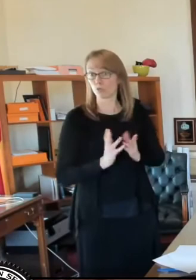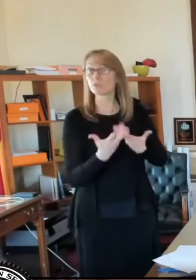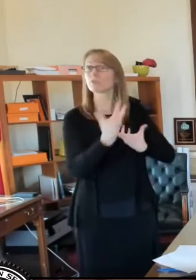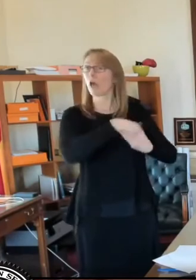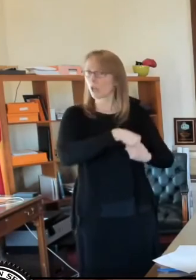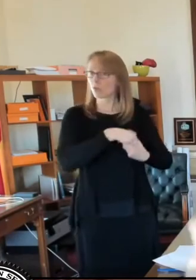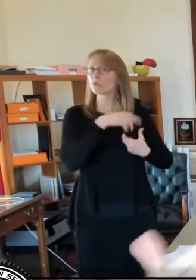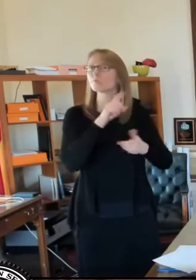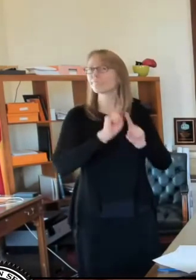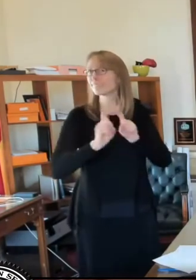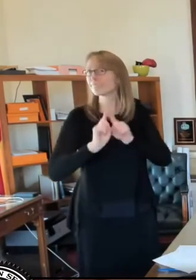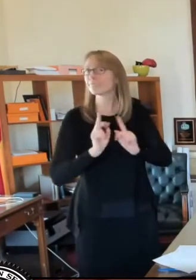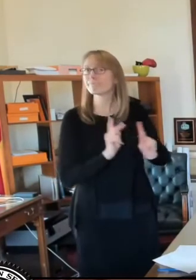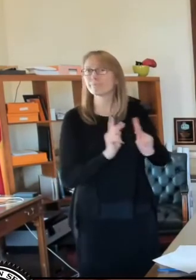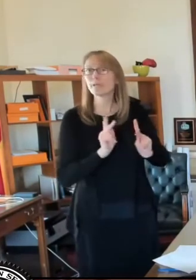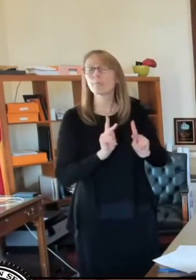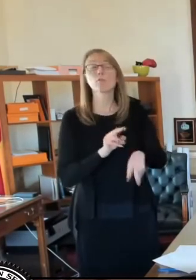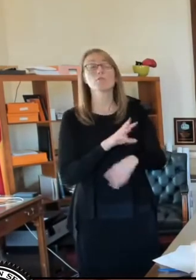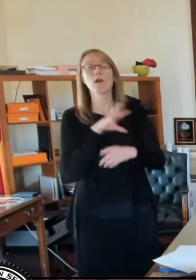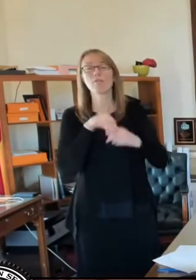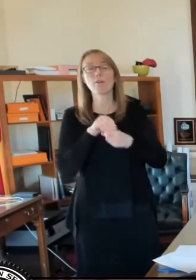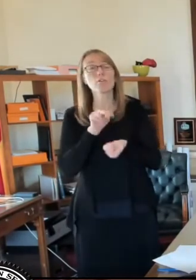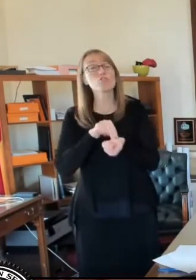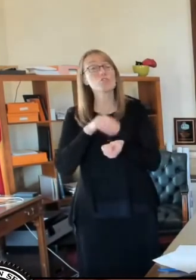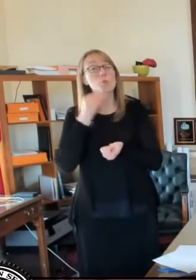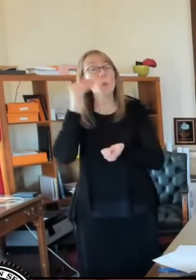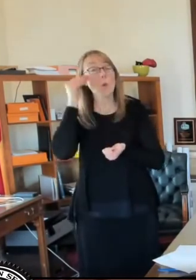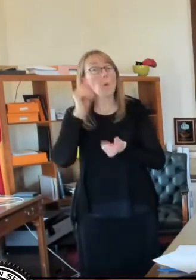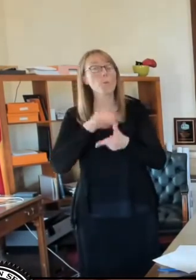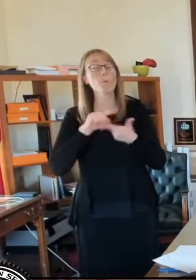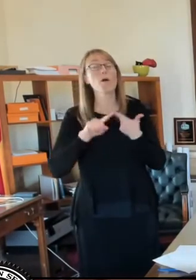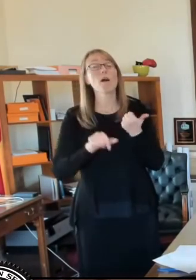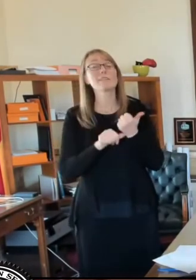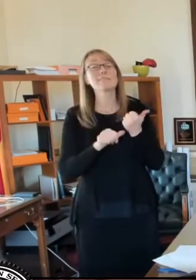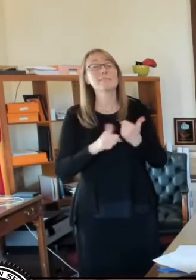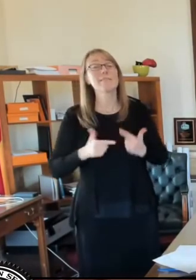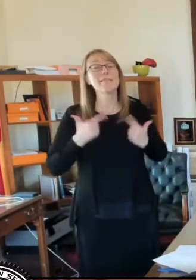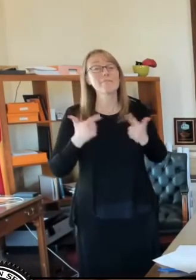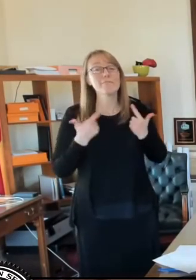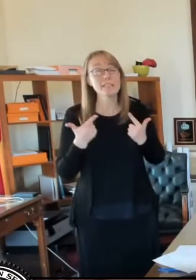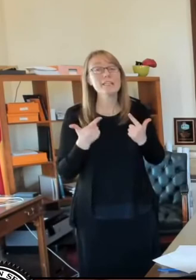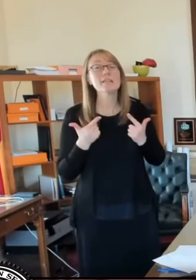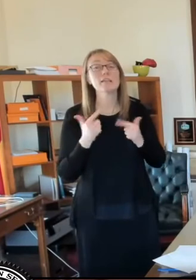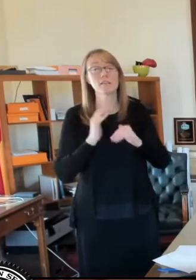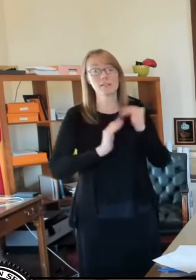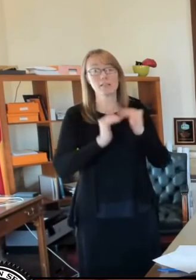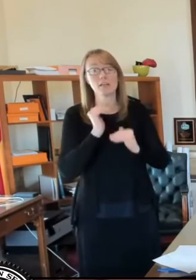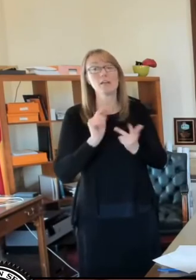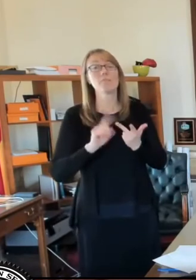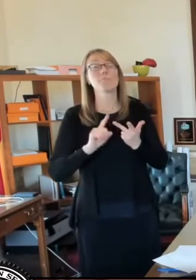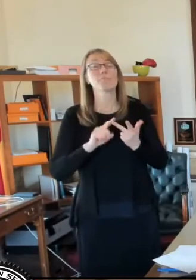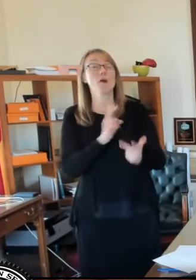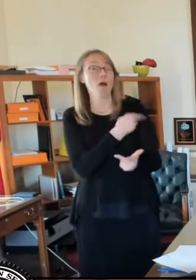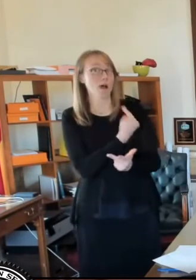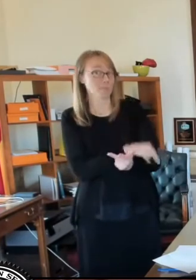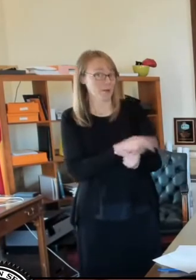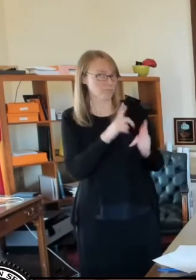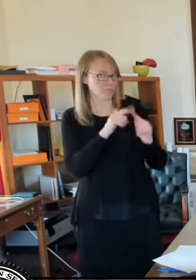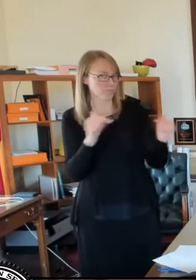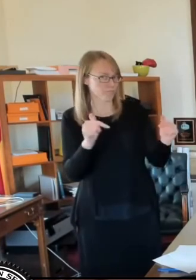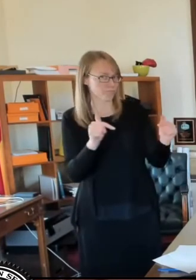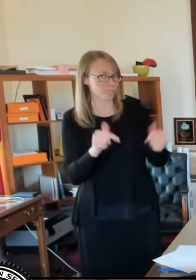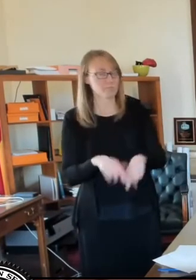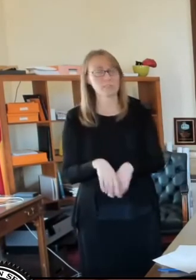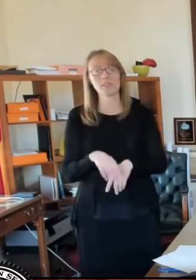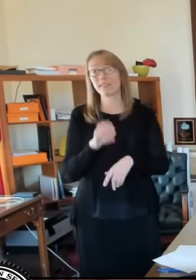includes people who work in nursing homes, assisted living facilities, hospitals, etc.